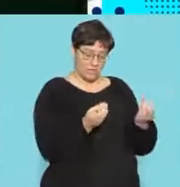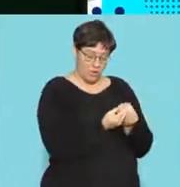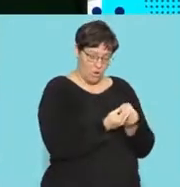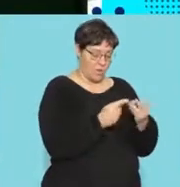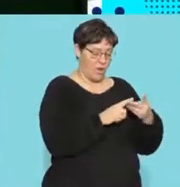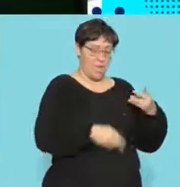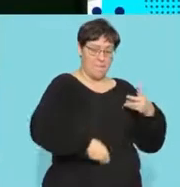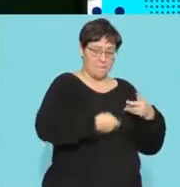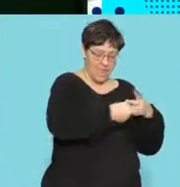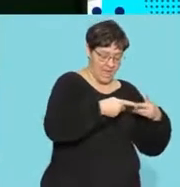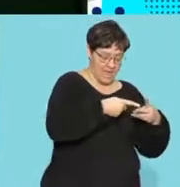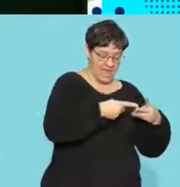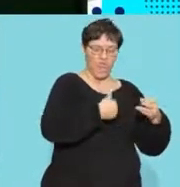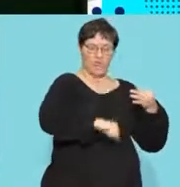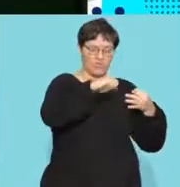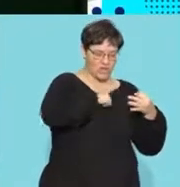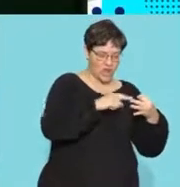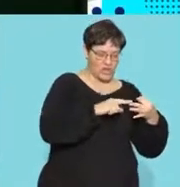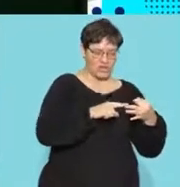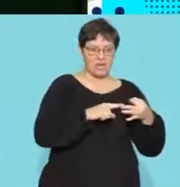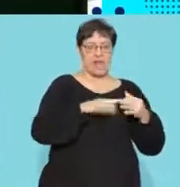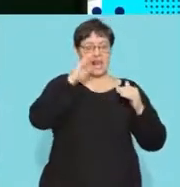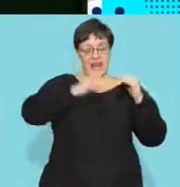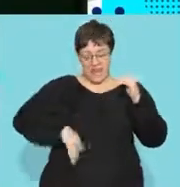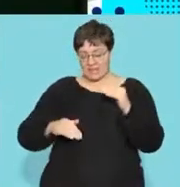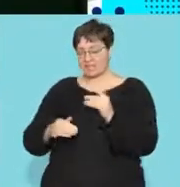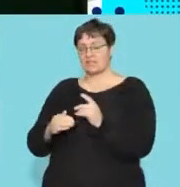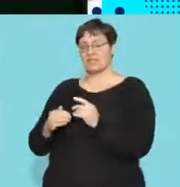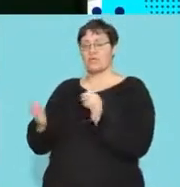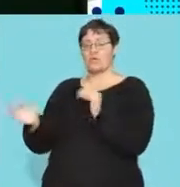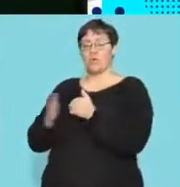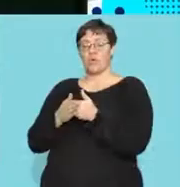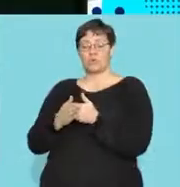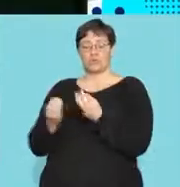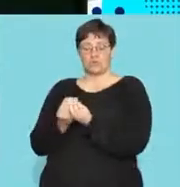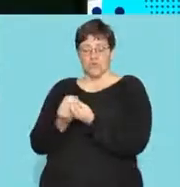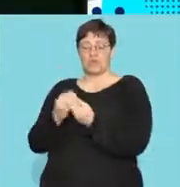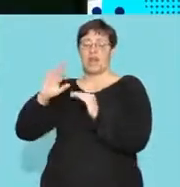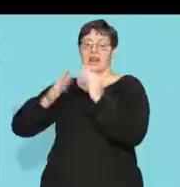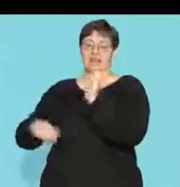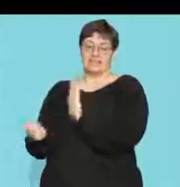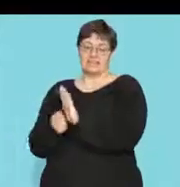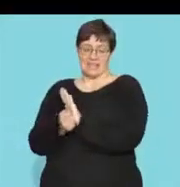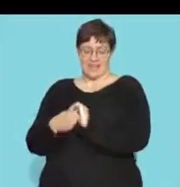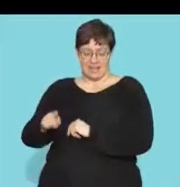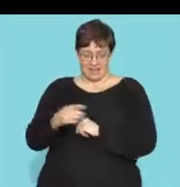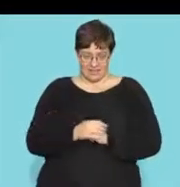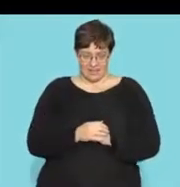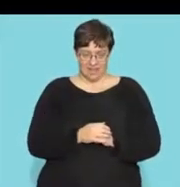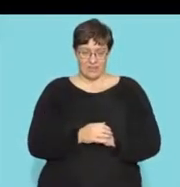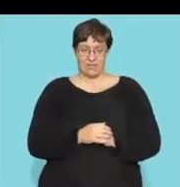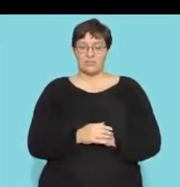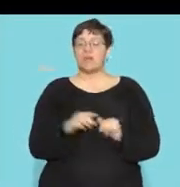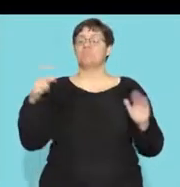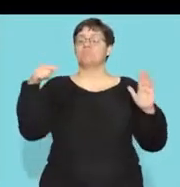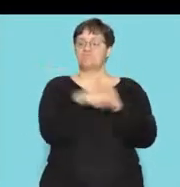for returns, less your closing stock, less your sales. There we go. There we have our loss on sale and this then